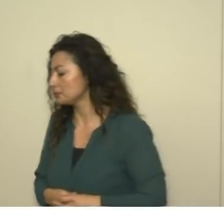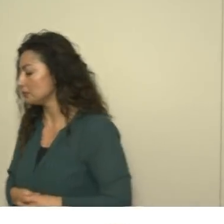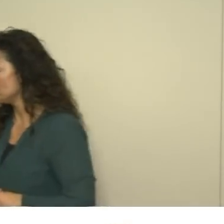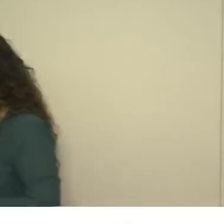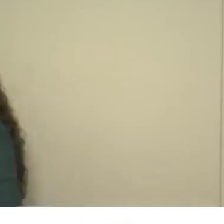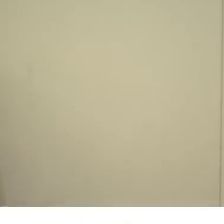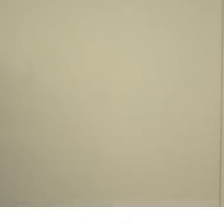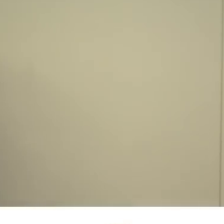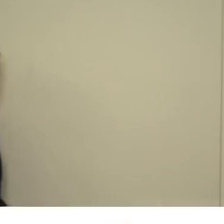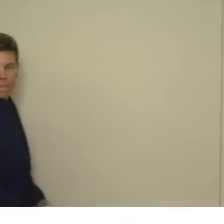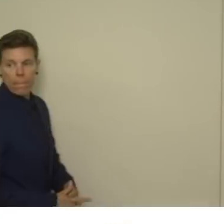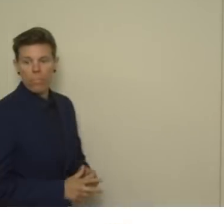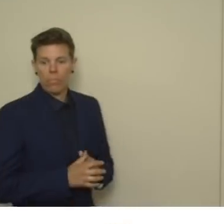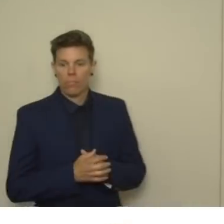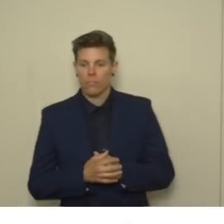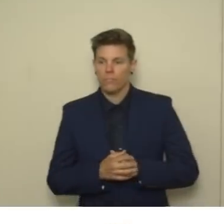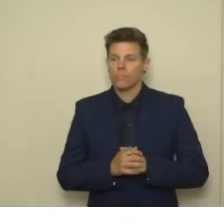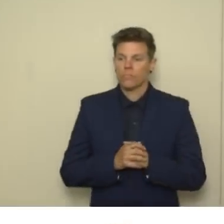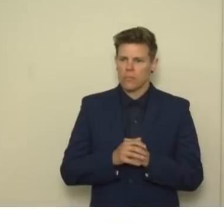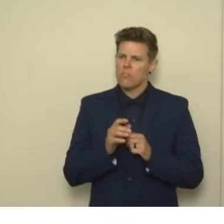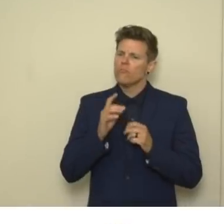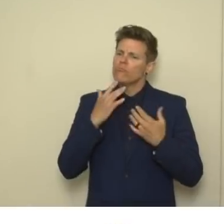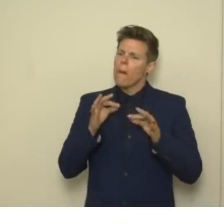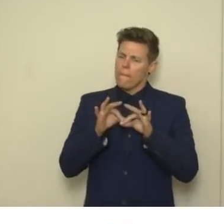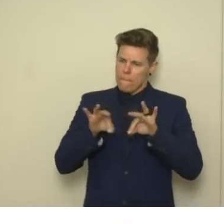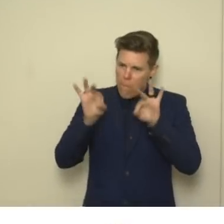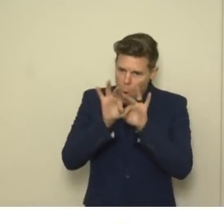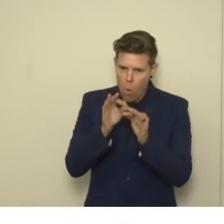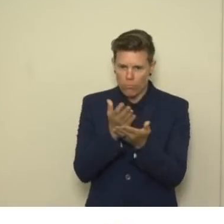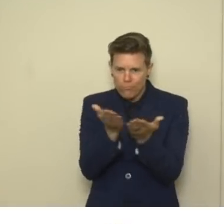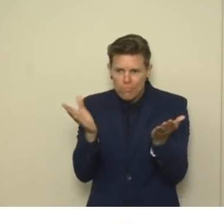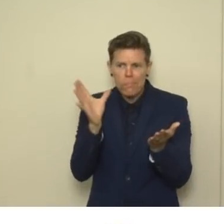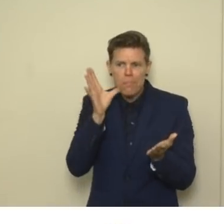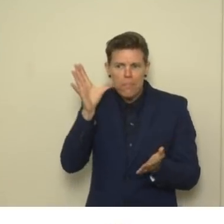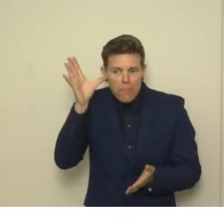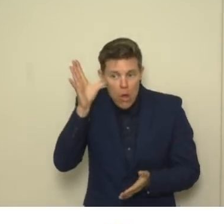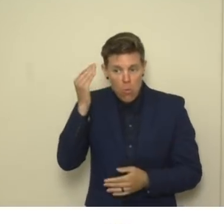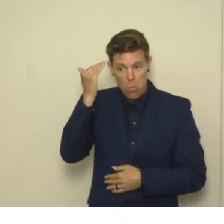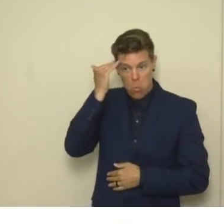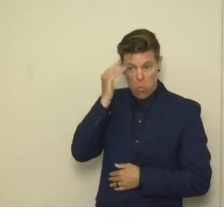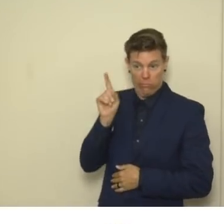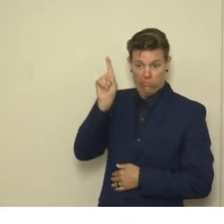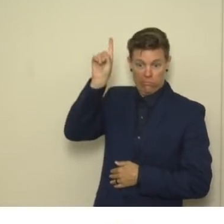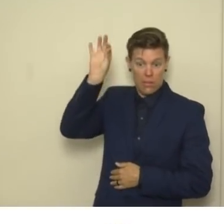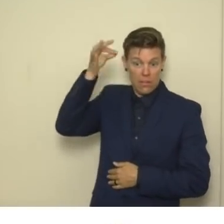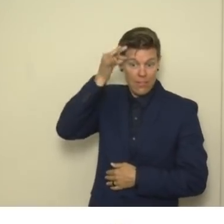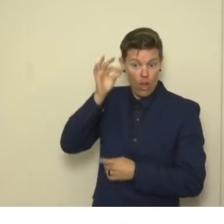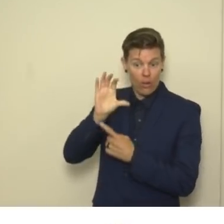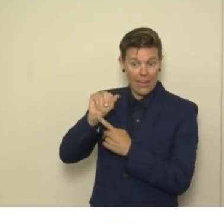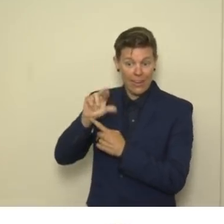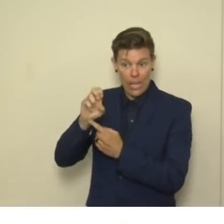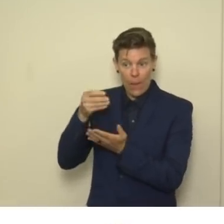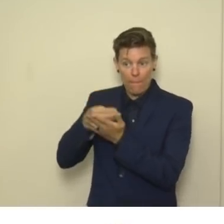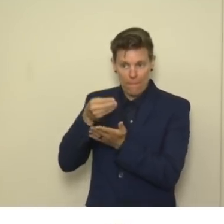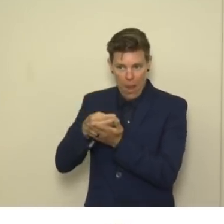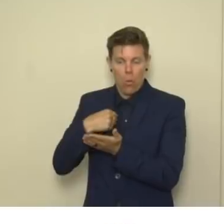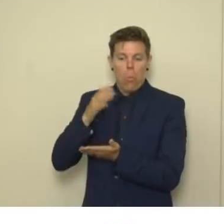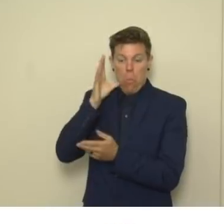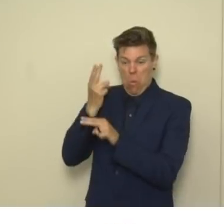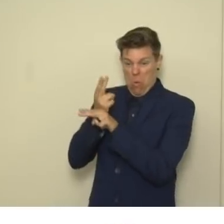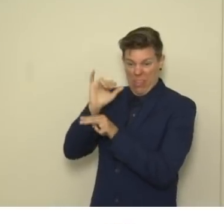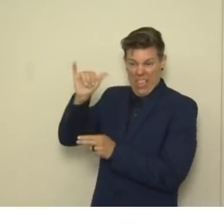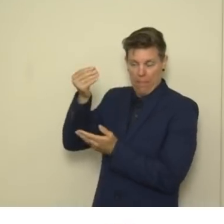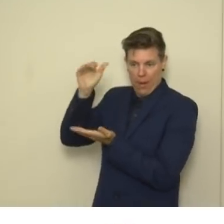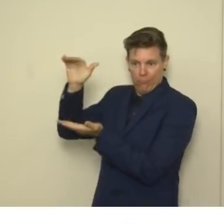are directing additional CARES Act, that's the federal stimulus money, and related funding so that distance learning can